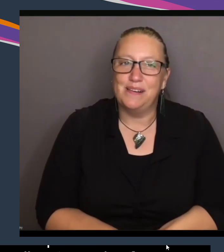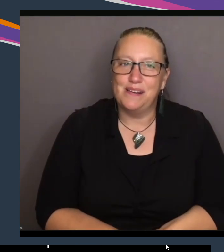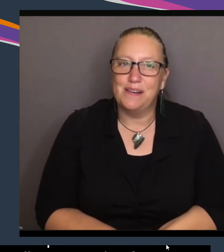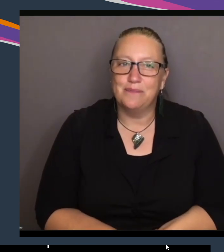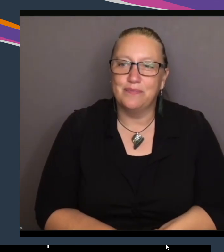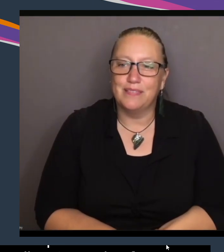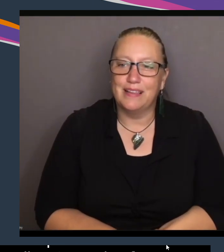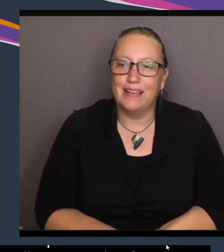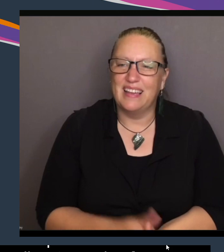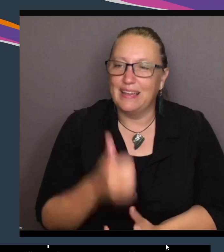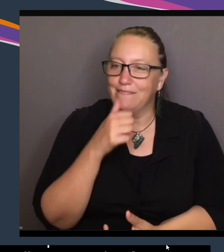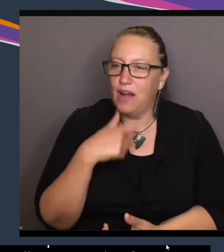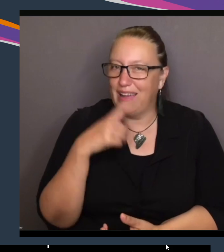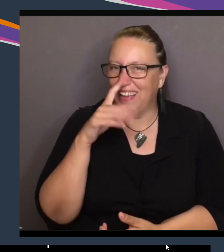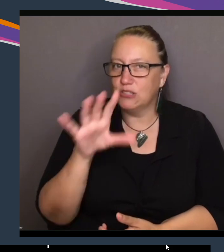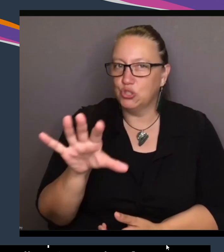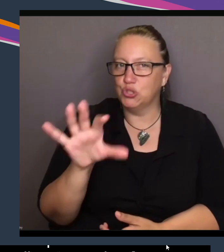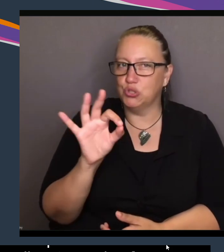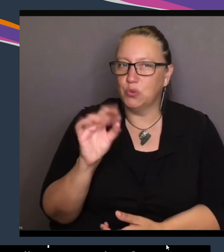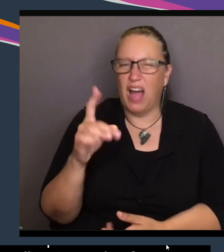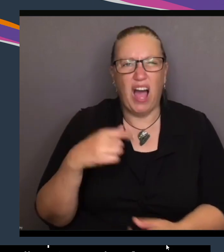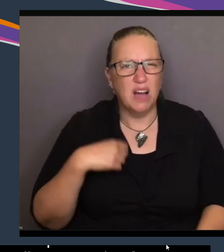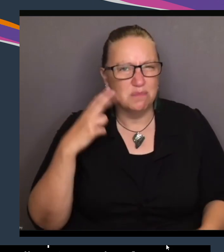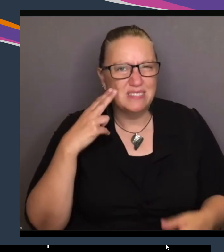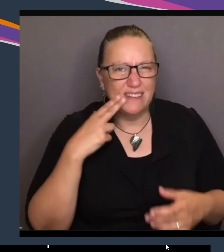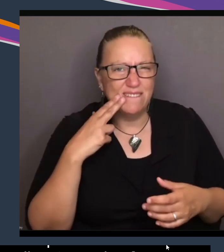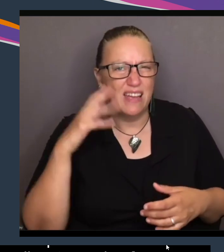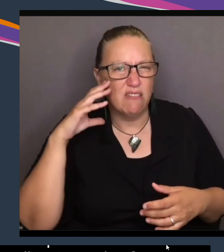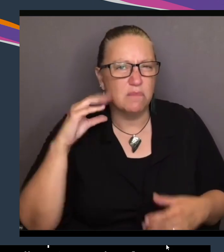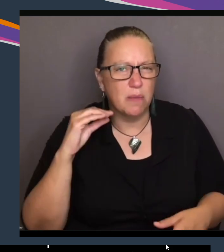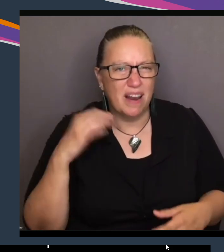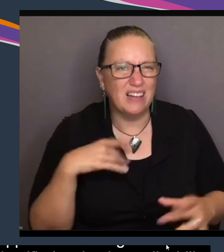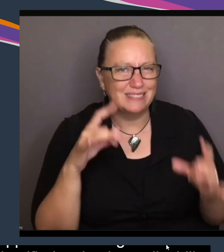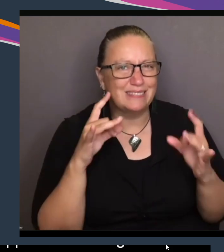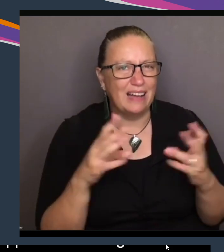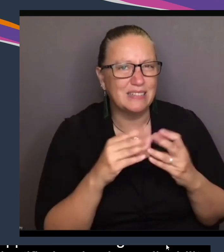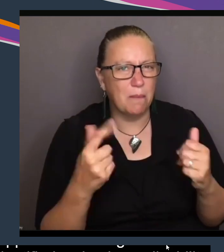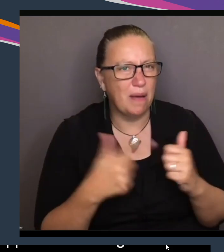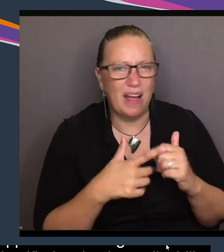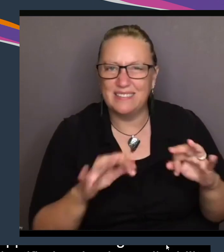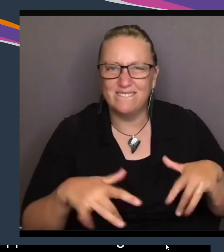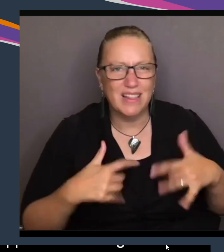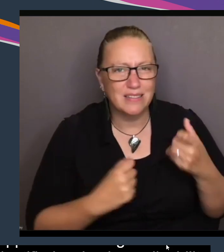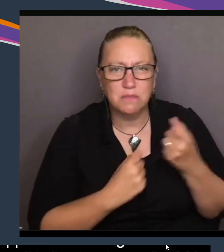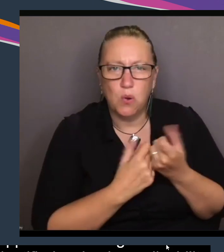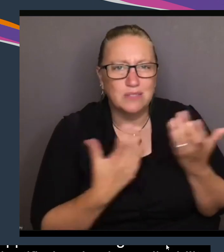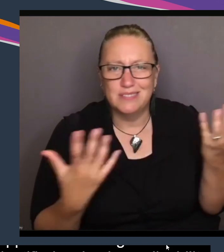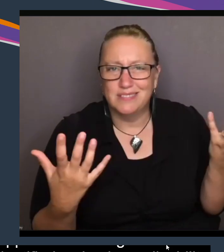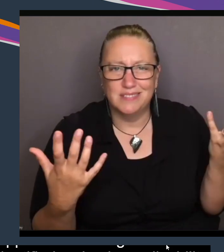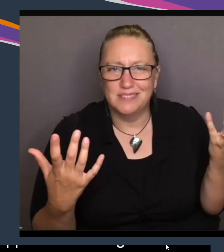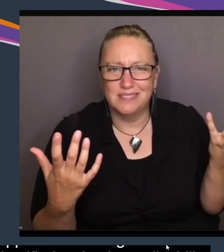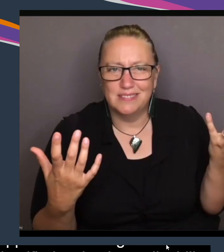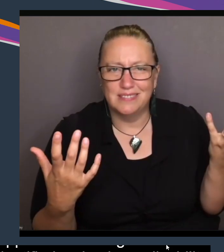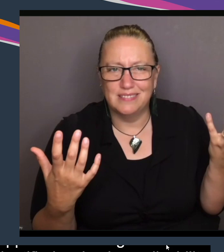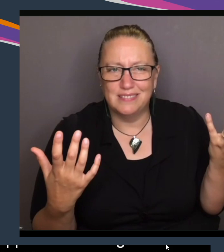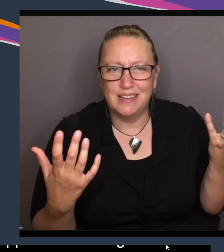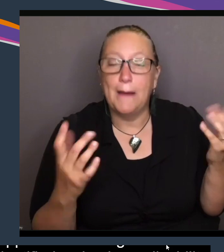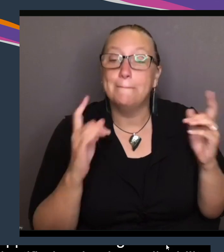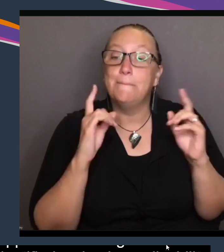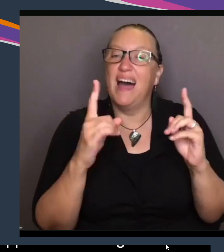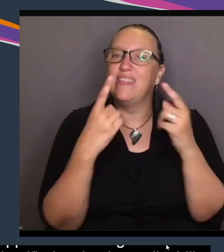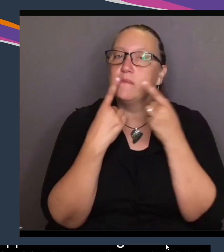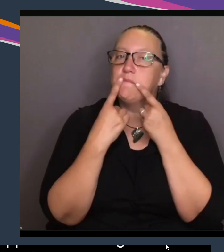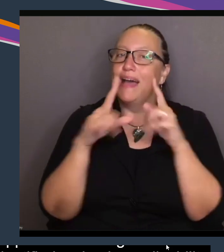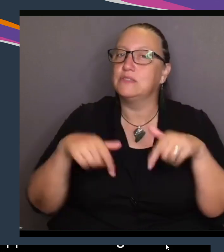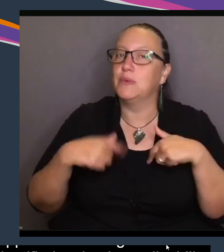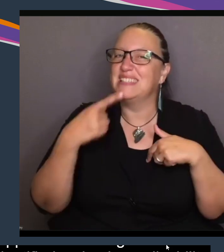choose one, I'm deaf and have a hearing impairment and I started something but I didn't feel supported. The message we are saying